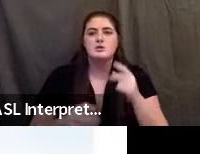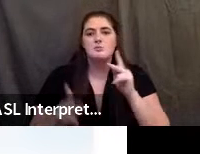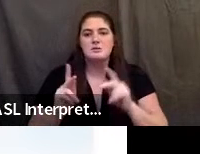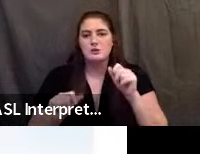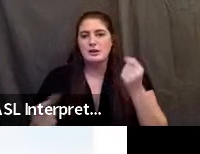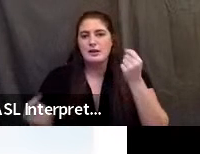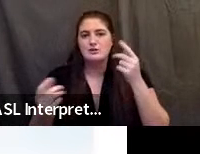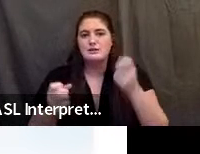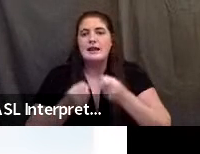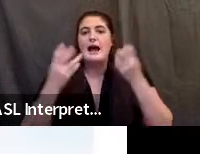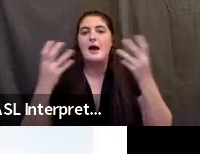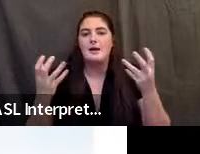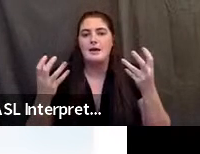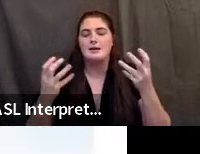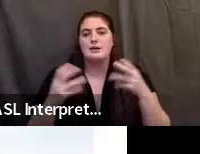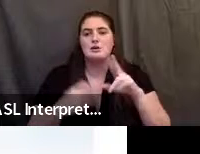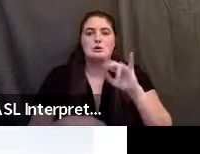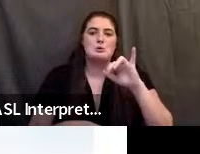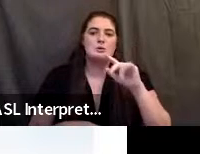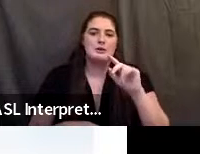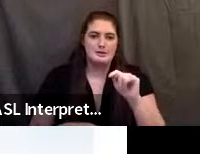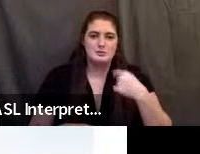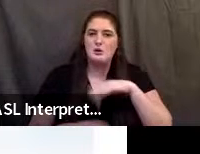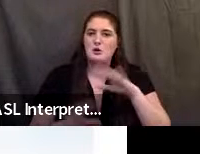city. Sure.